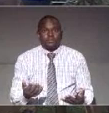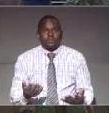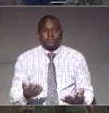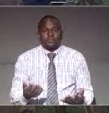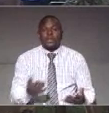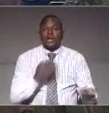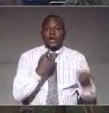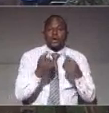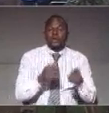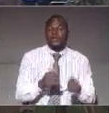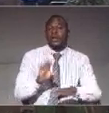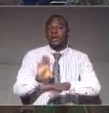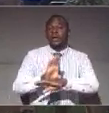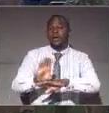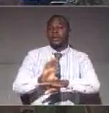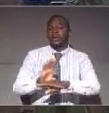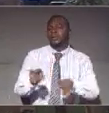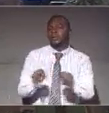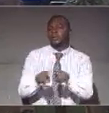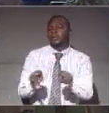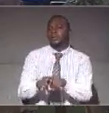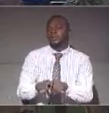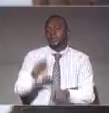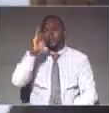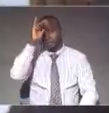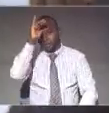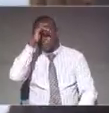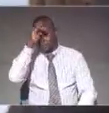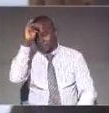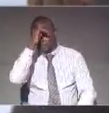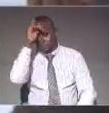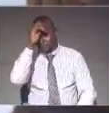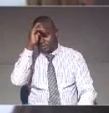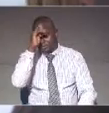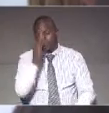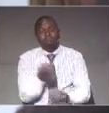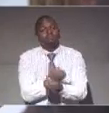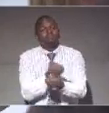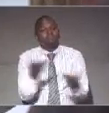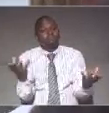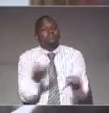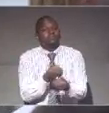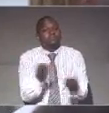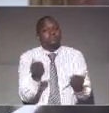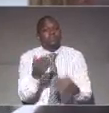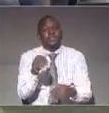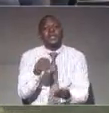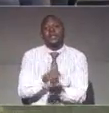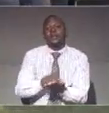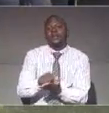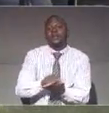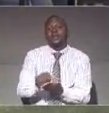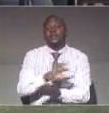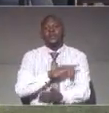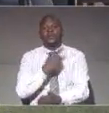You take a country like Congo. Congo is the same size as India, with a lot of much more natural resources,